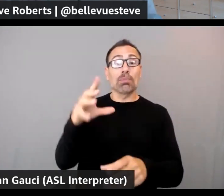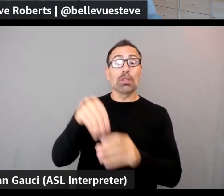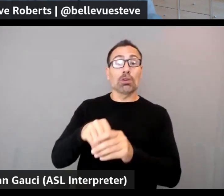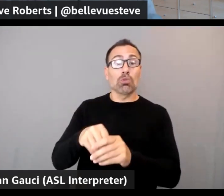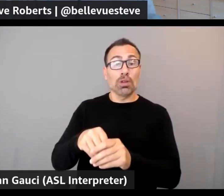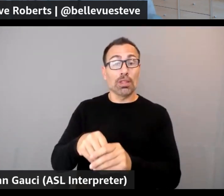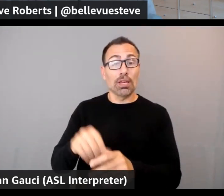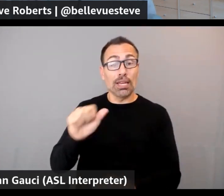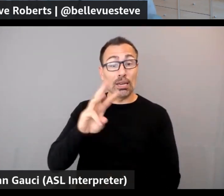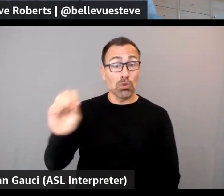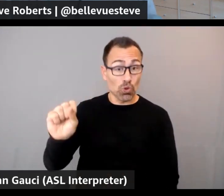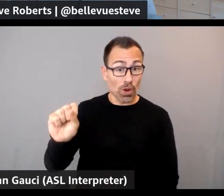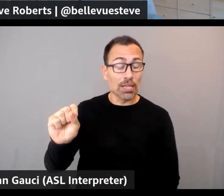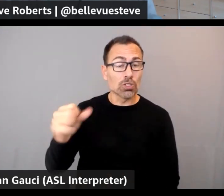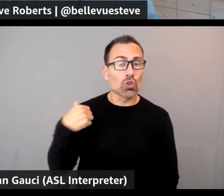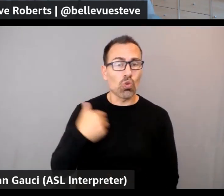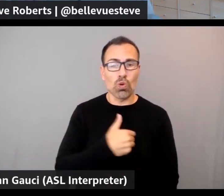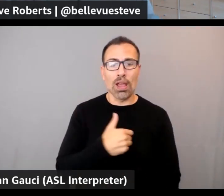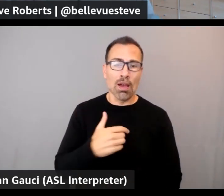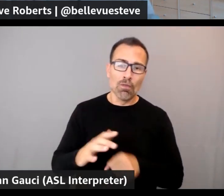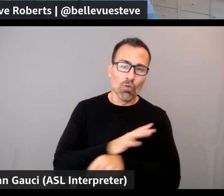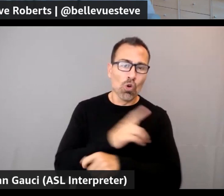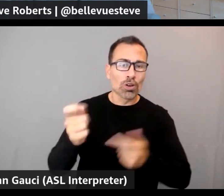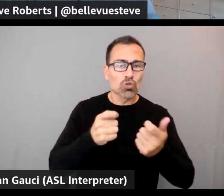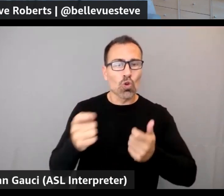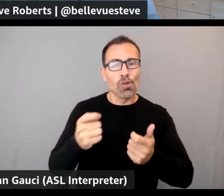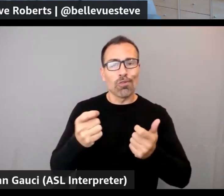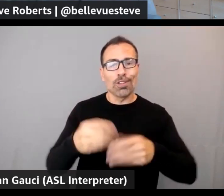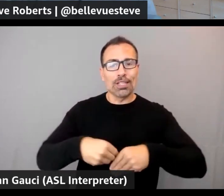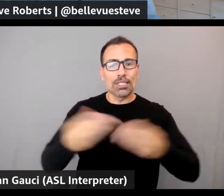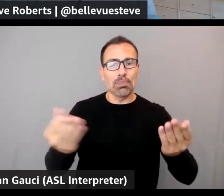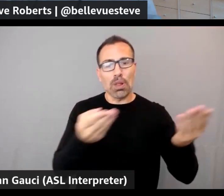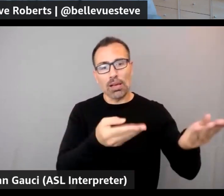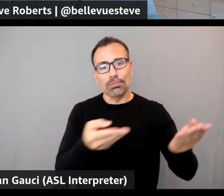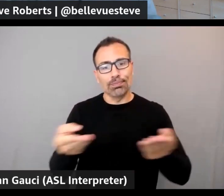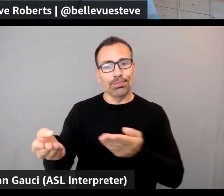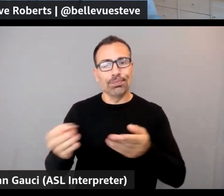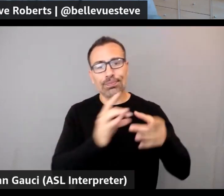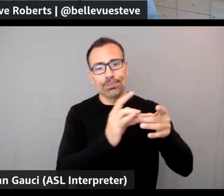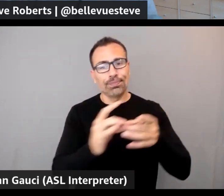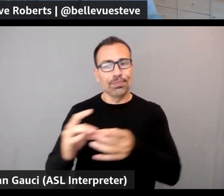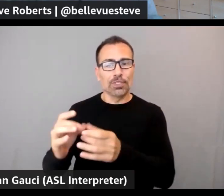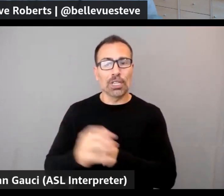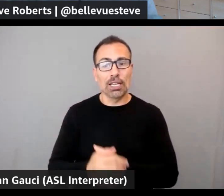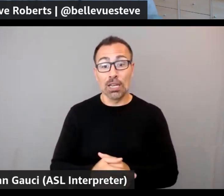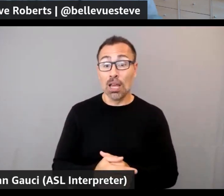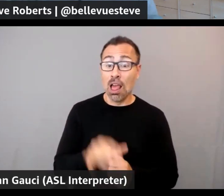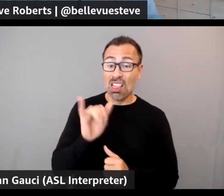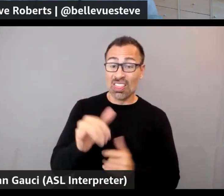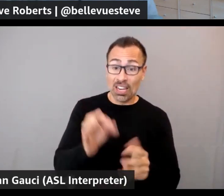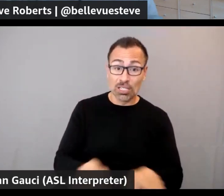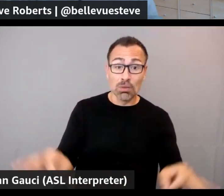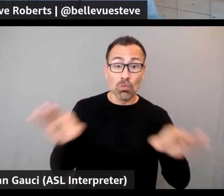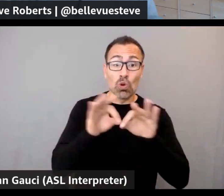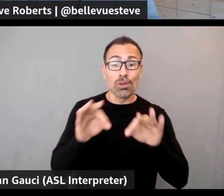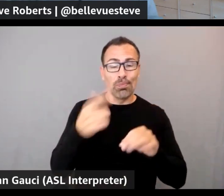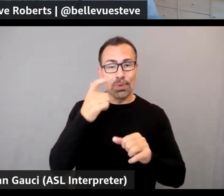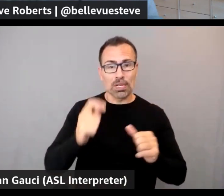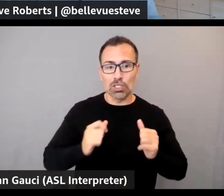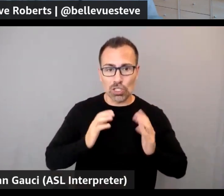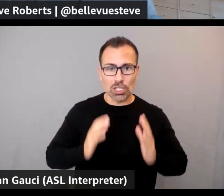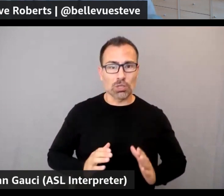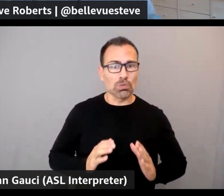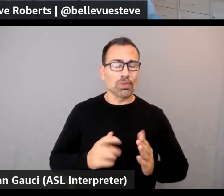us full control on the supply chain. And especially these days, super important to have that, because our customers demand very large